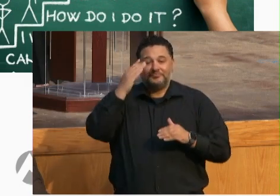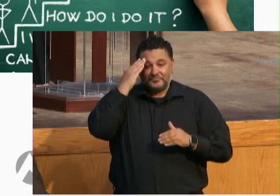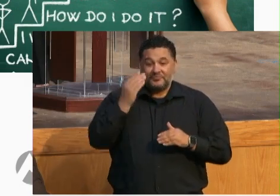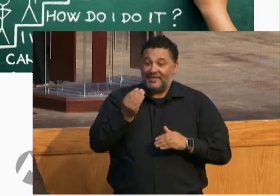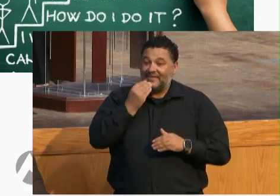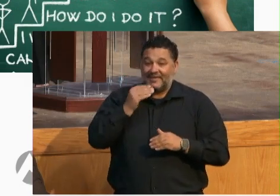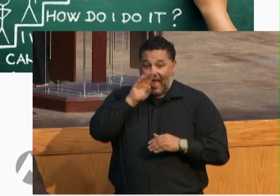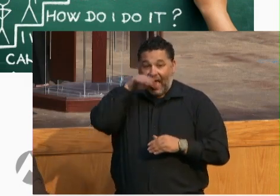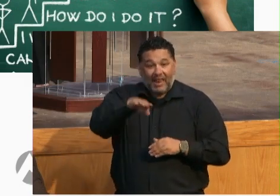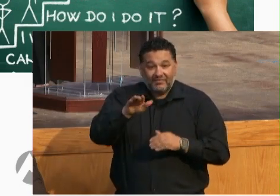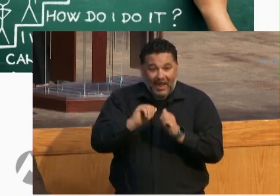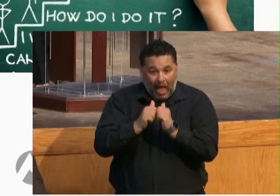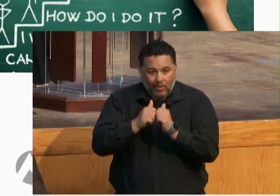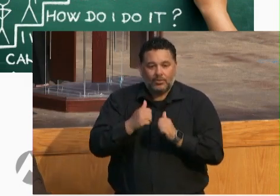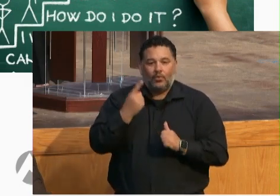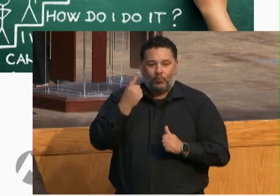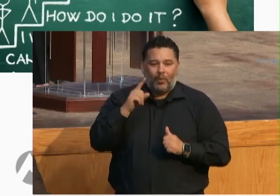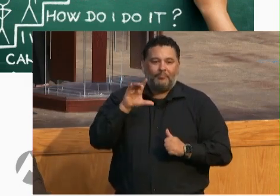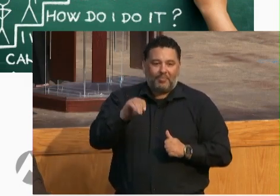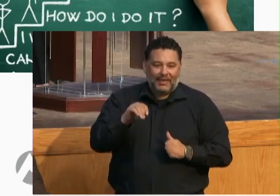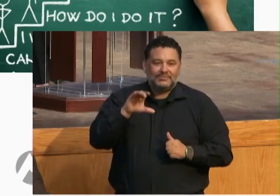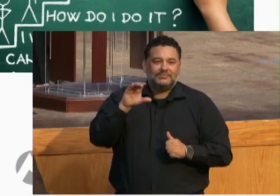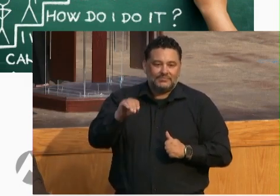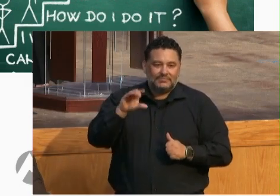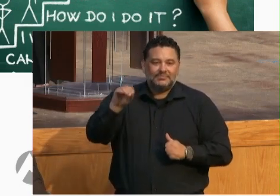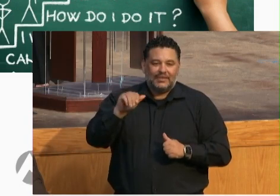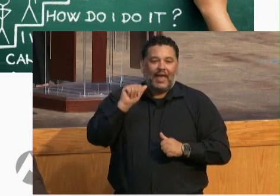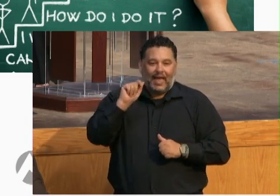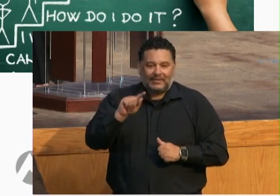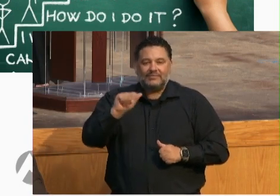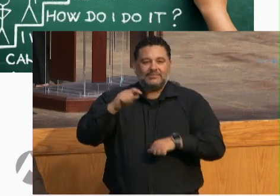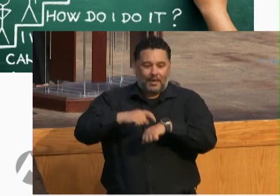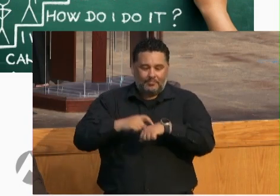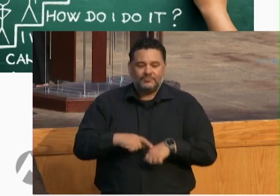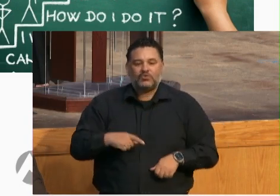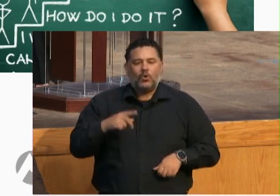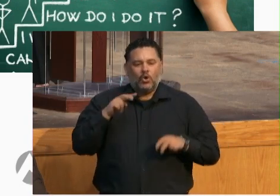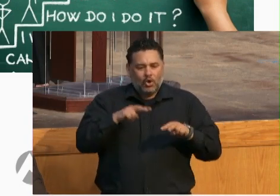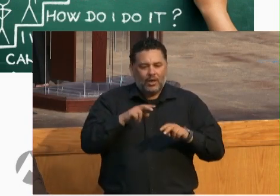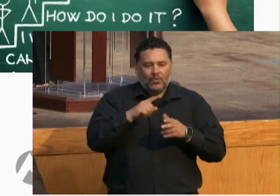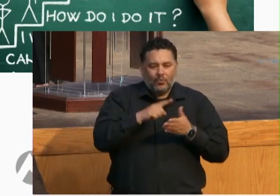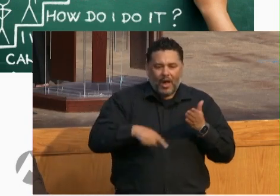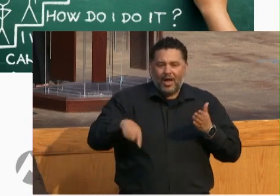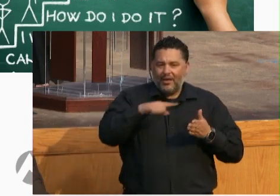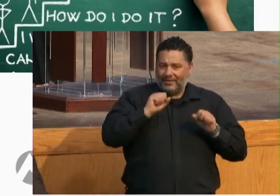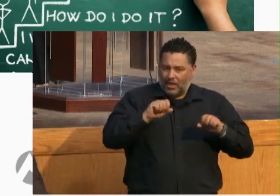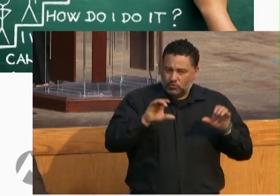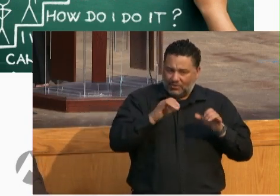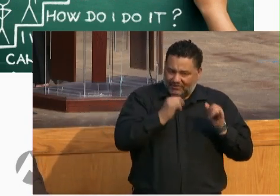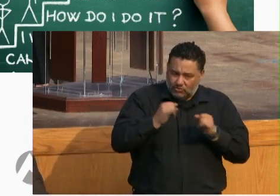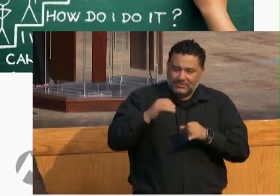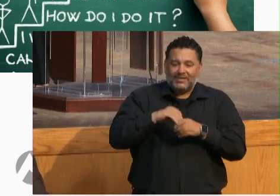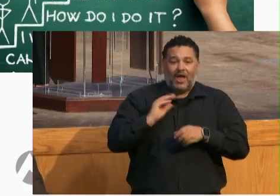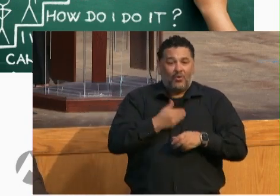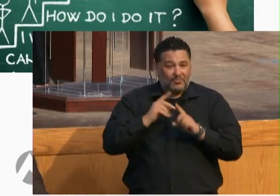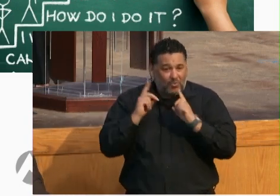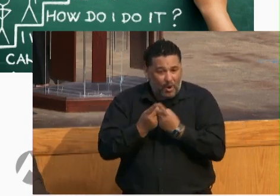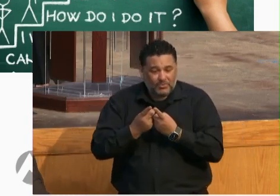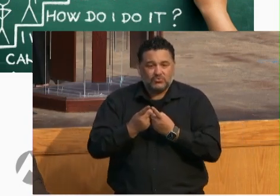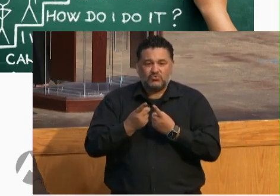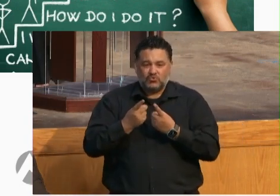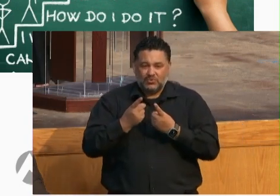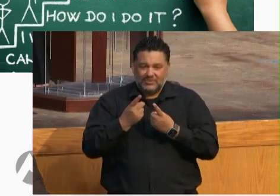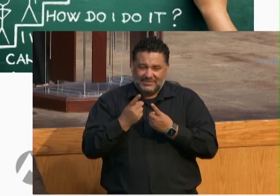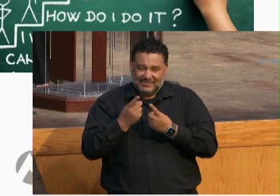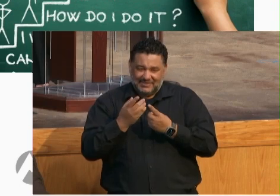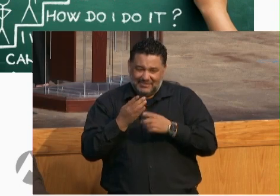bite at a time, thinking about what we can do individually within our programs, within our departments, to move the needle on specific cohorts that